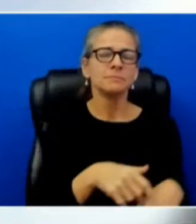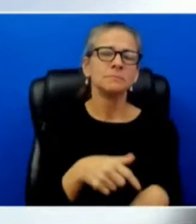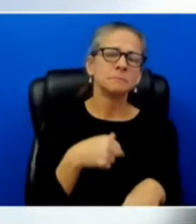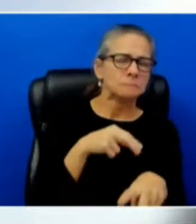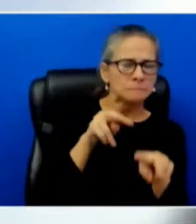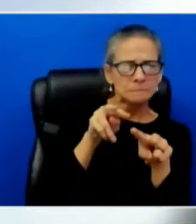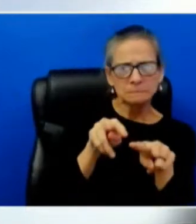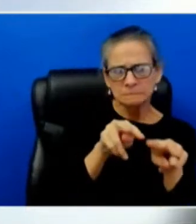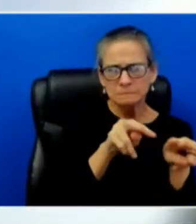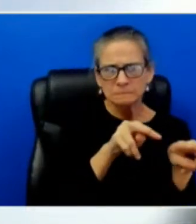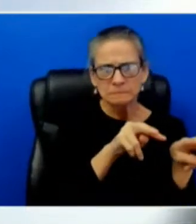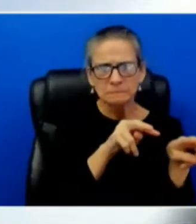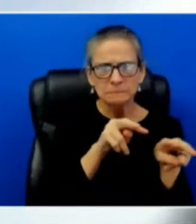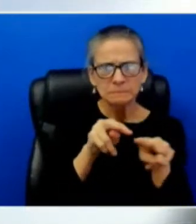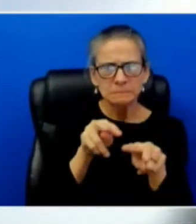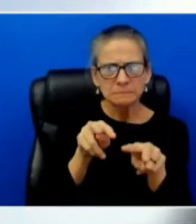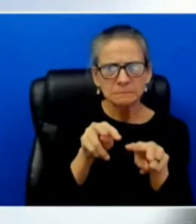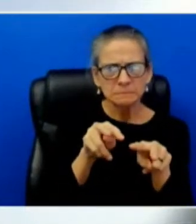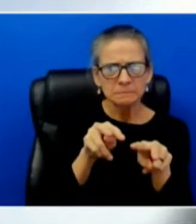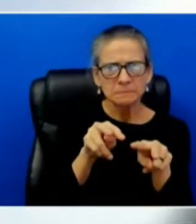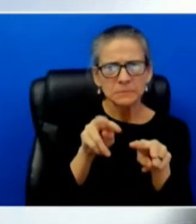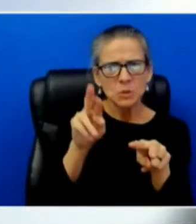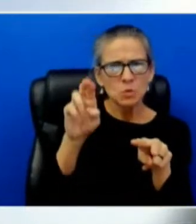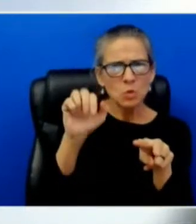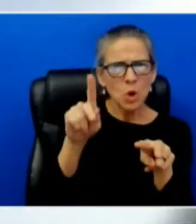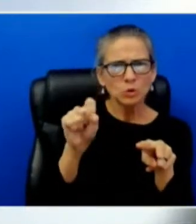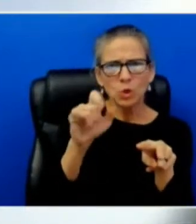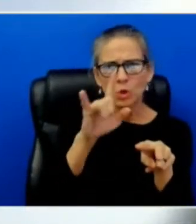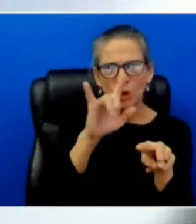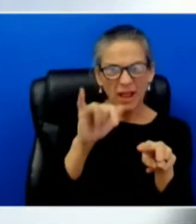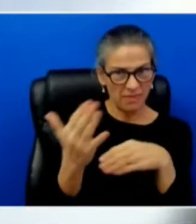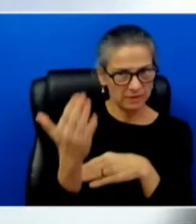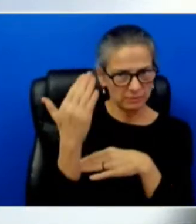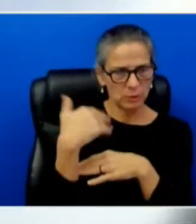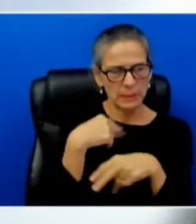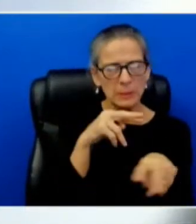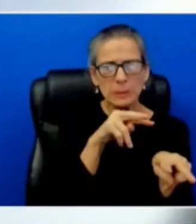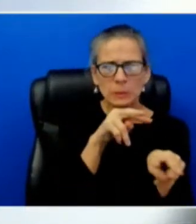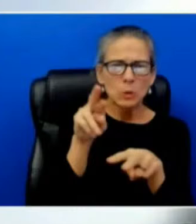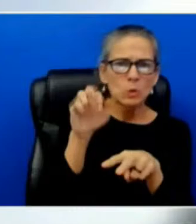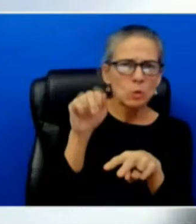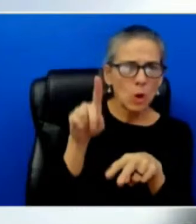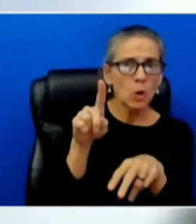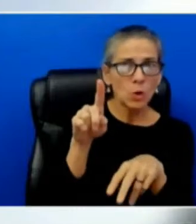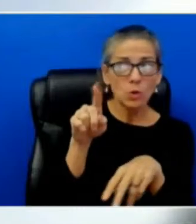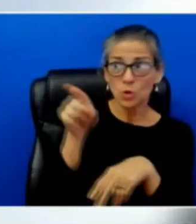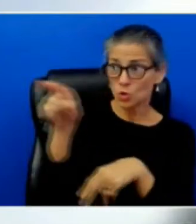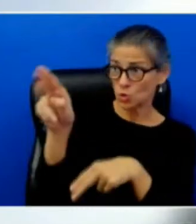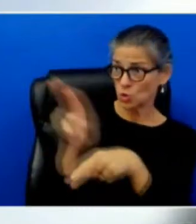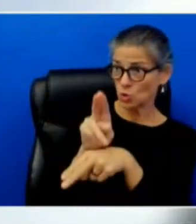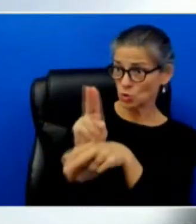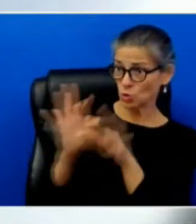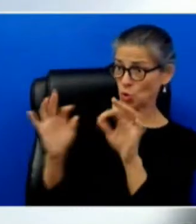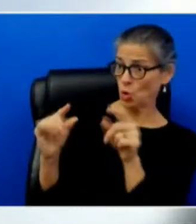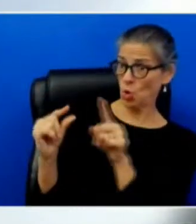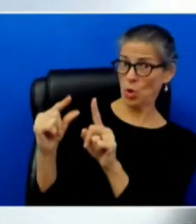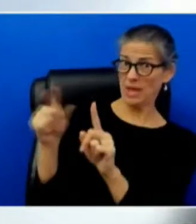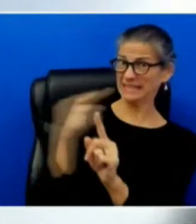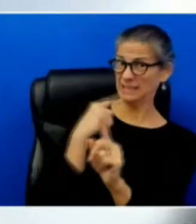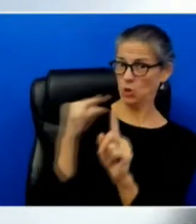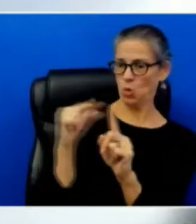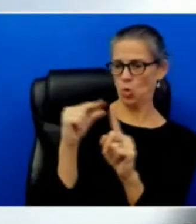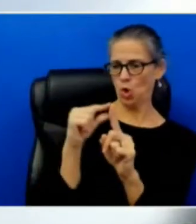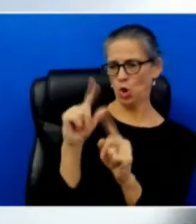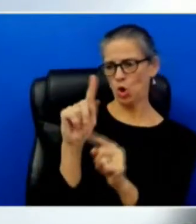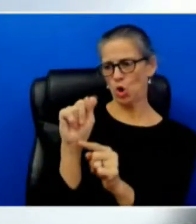and monitoring the road conditions myself this morning. And when you use the word treacherous and hazardous